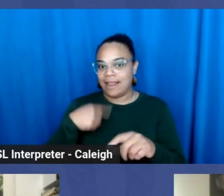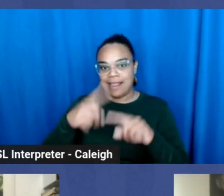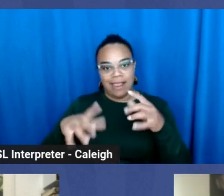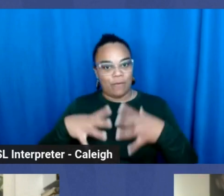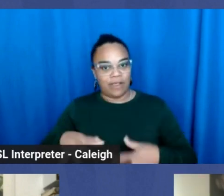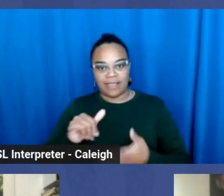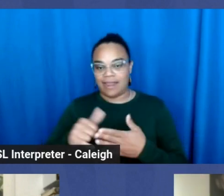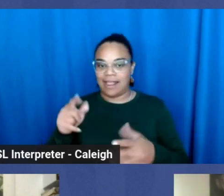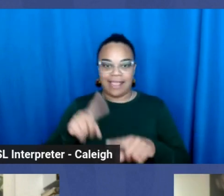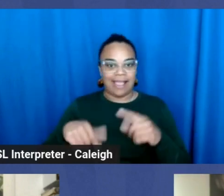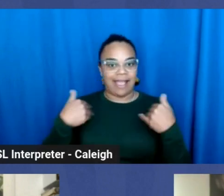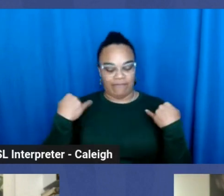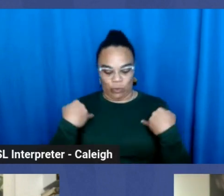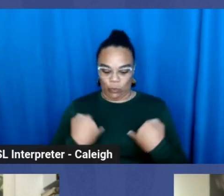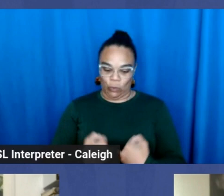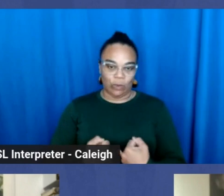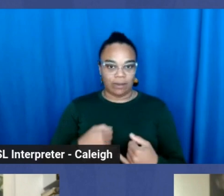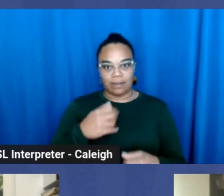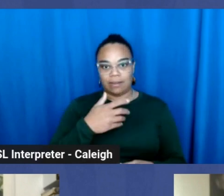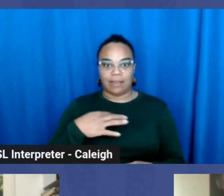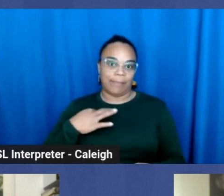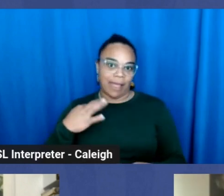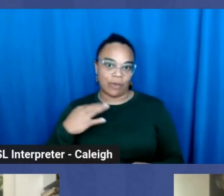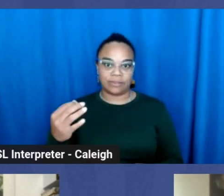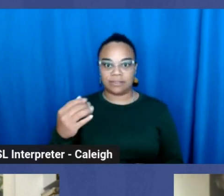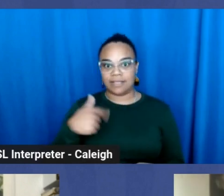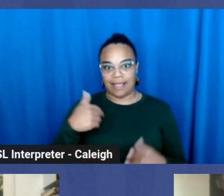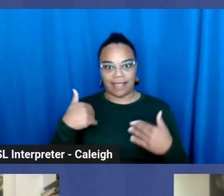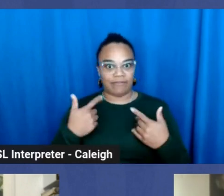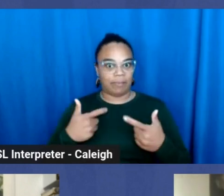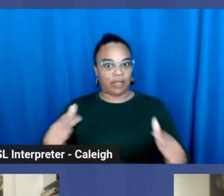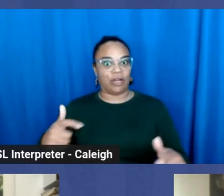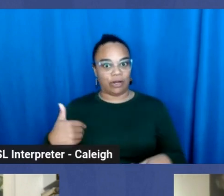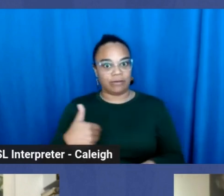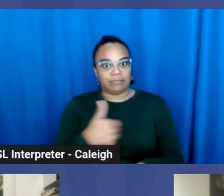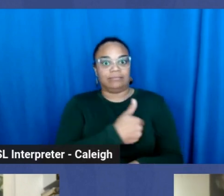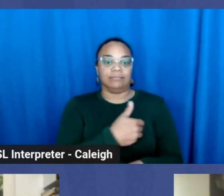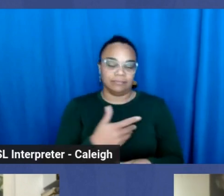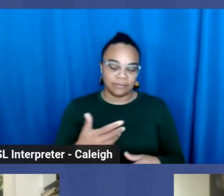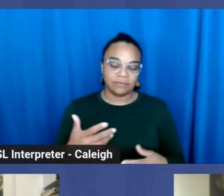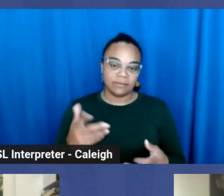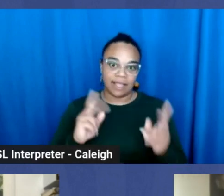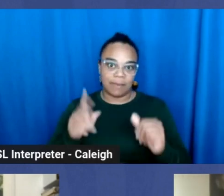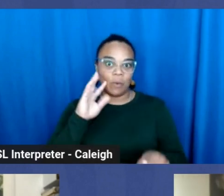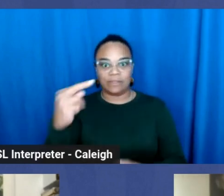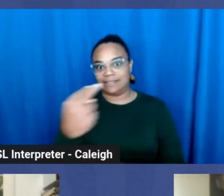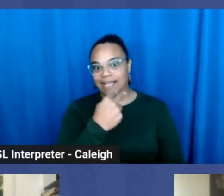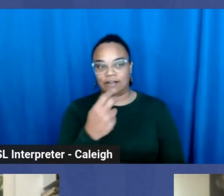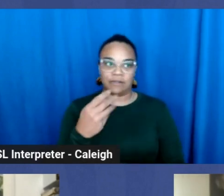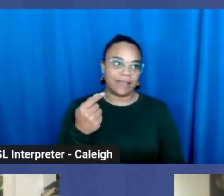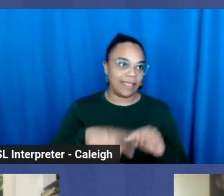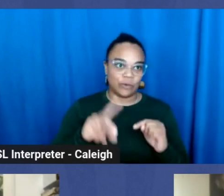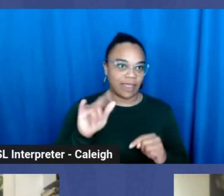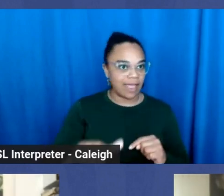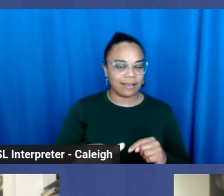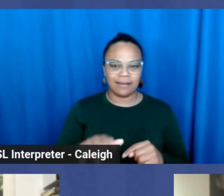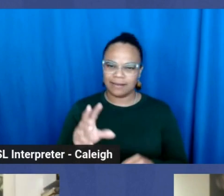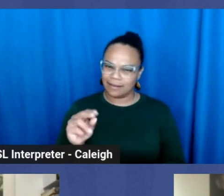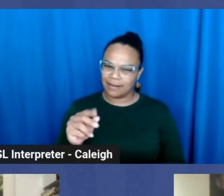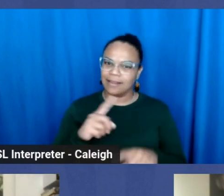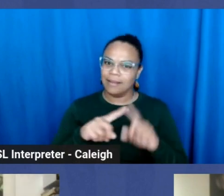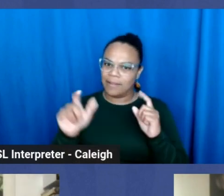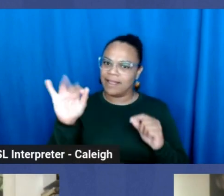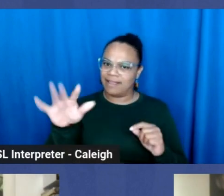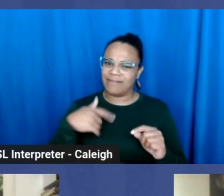have a low cut blouse because I do have bigger attributes and people are going to stare. So that's a no-no. But again, when I reclaim